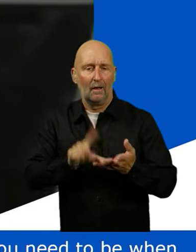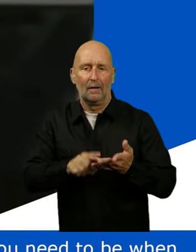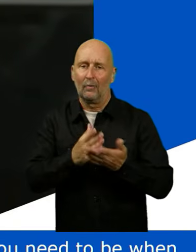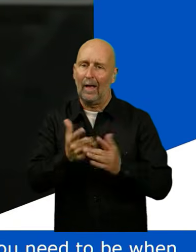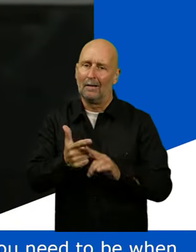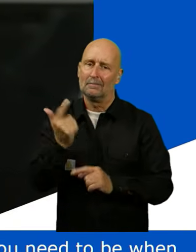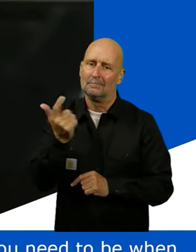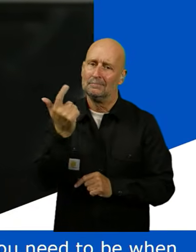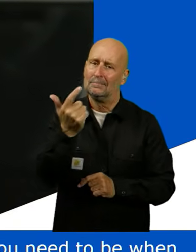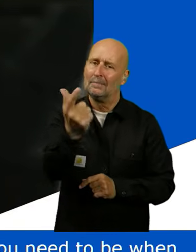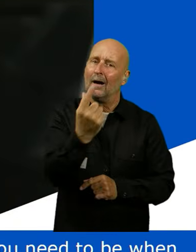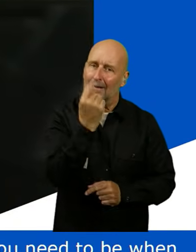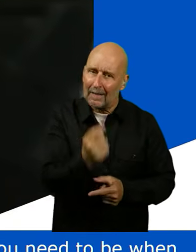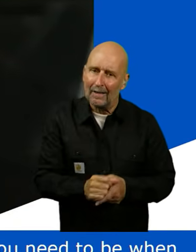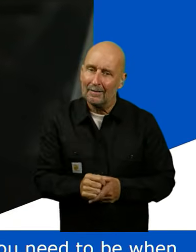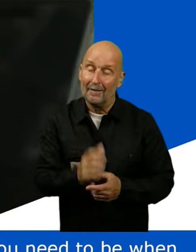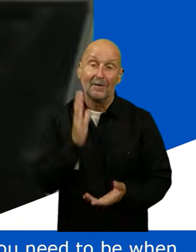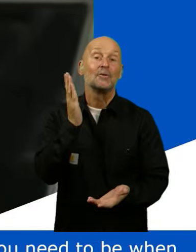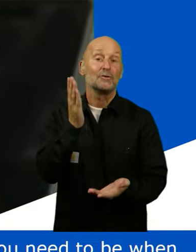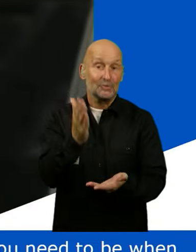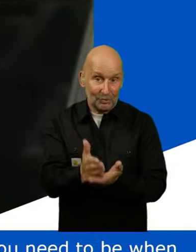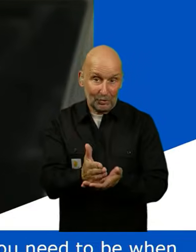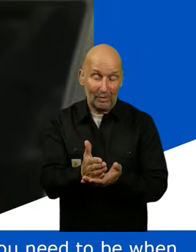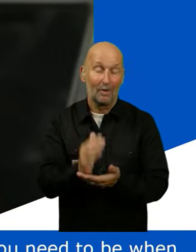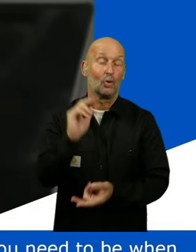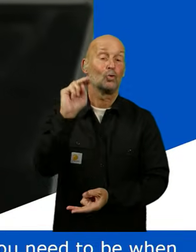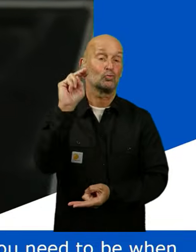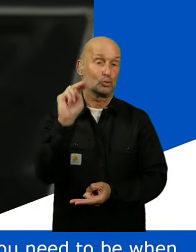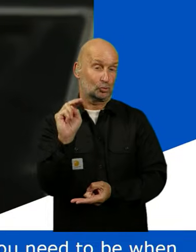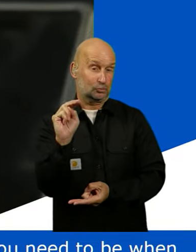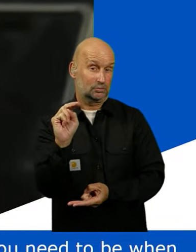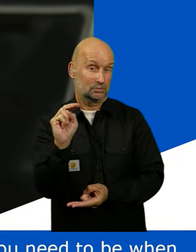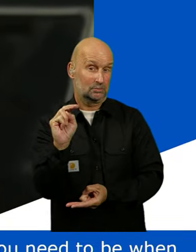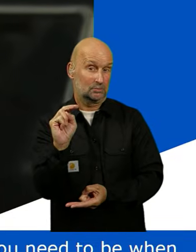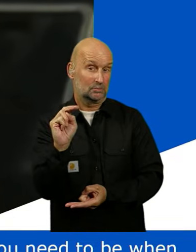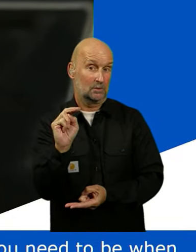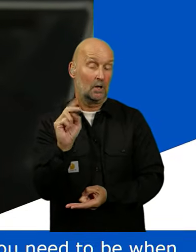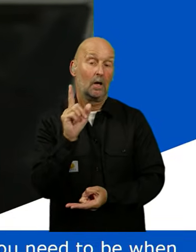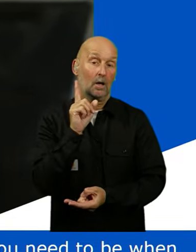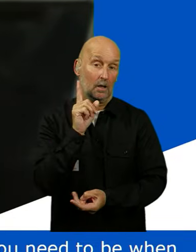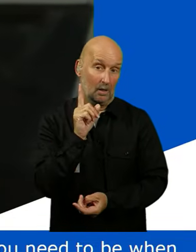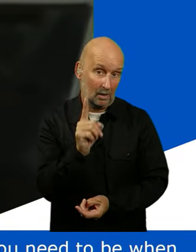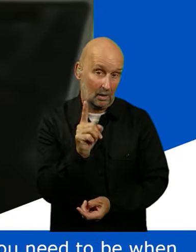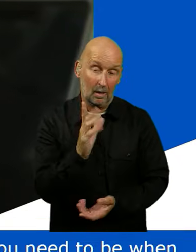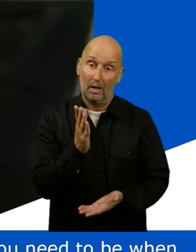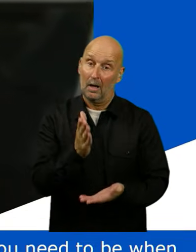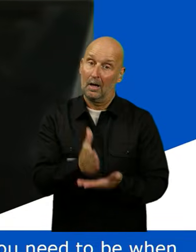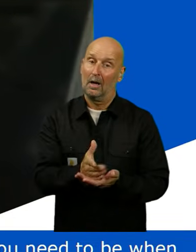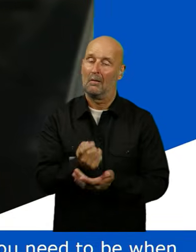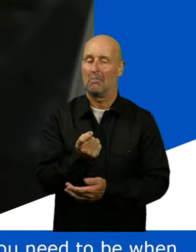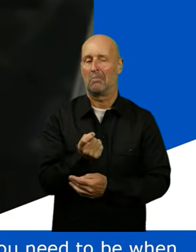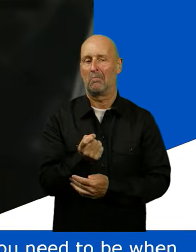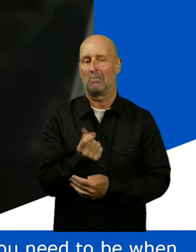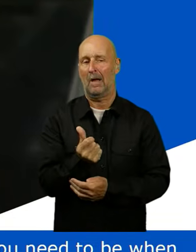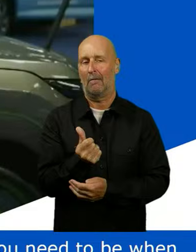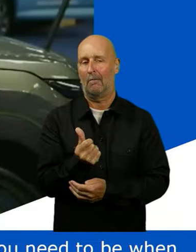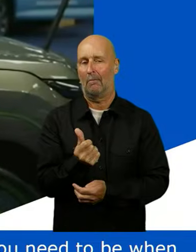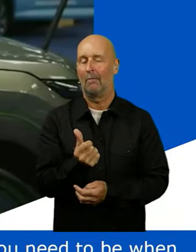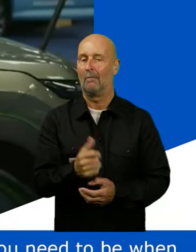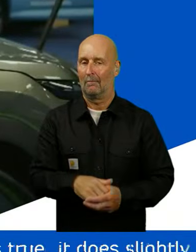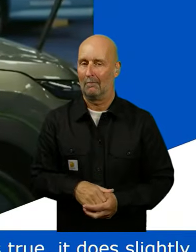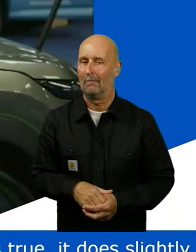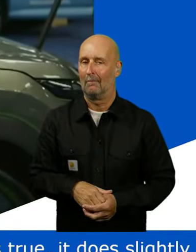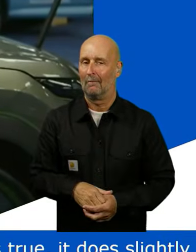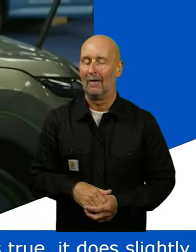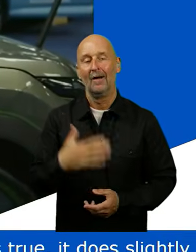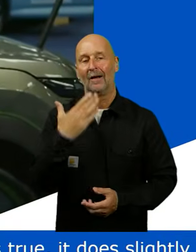that car. But it is very true. It does slightly reduce. But yeah, it's very minor, I would say. Thank